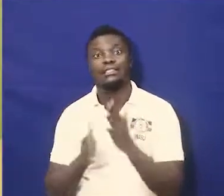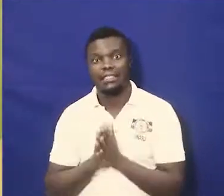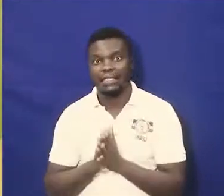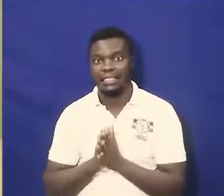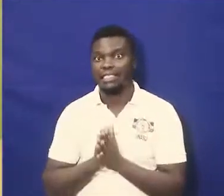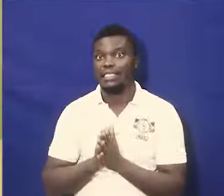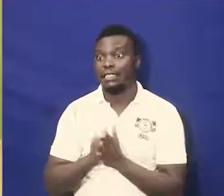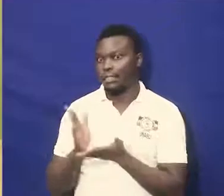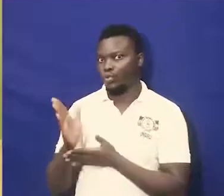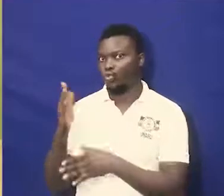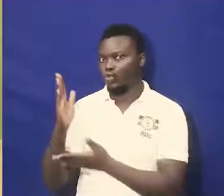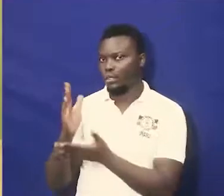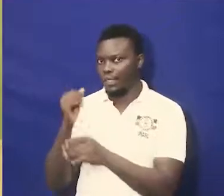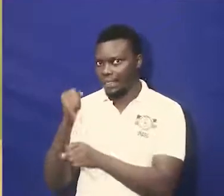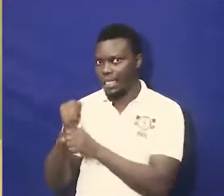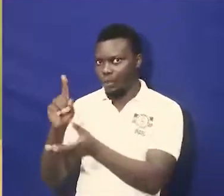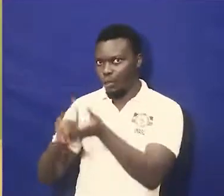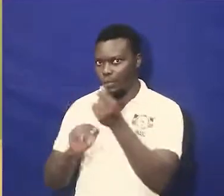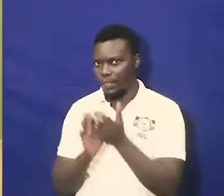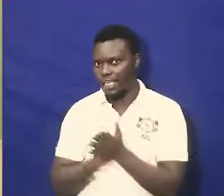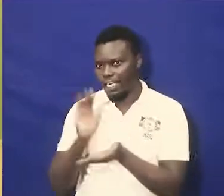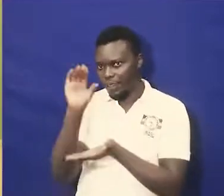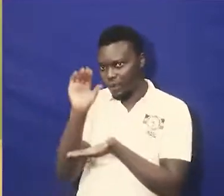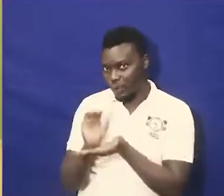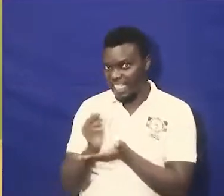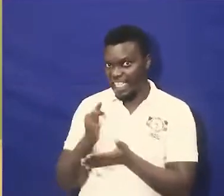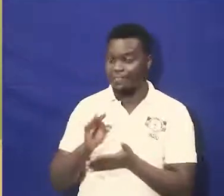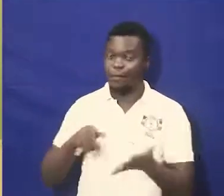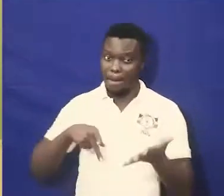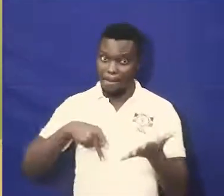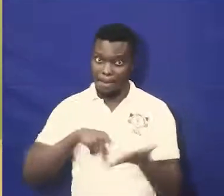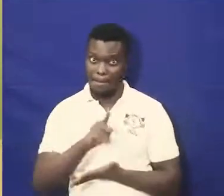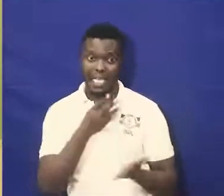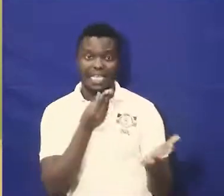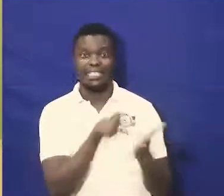that Sarah receives if she pays in cash.